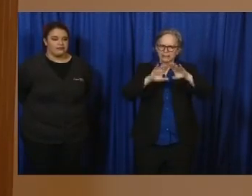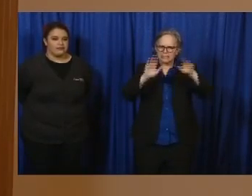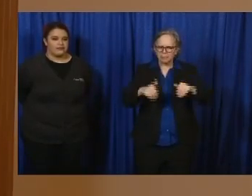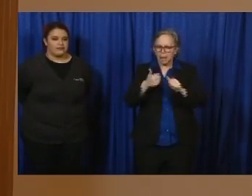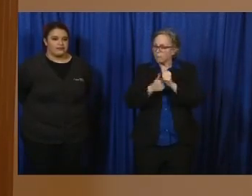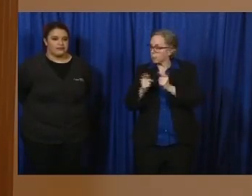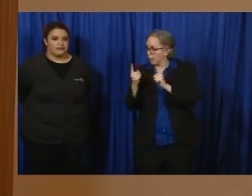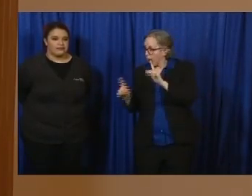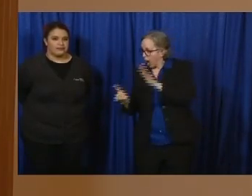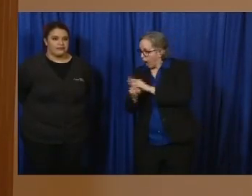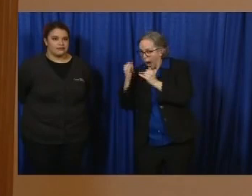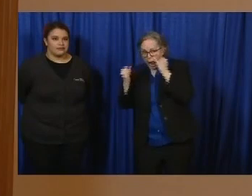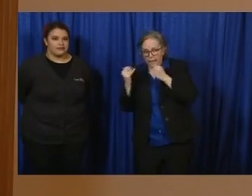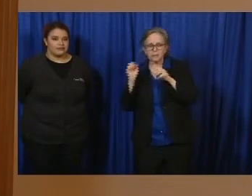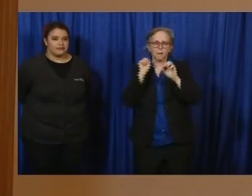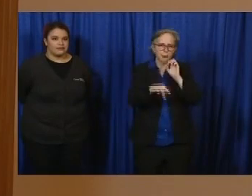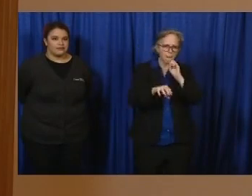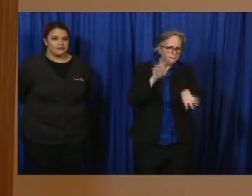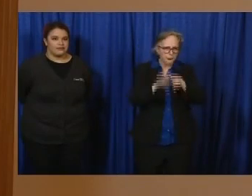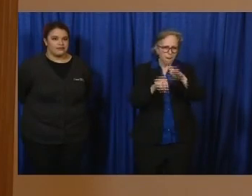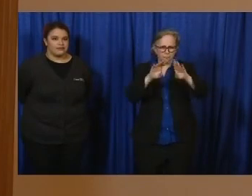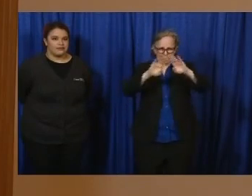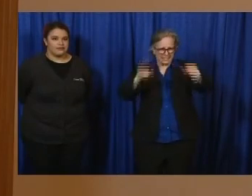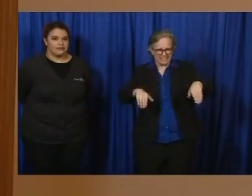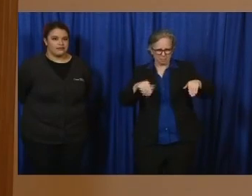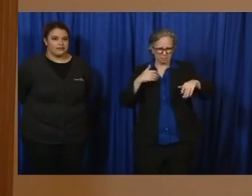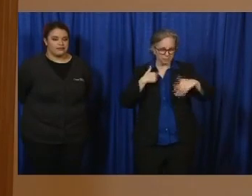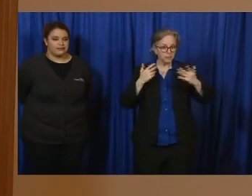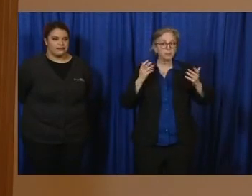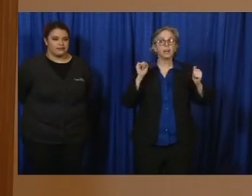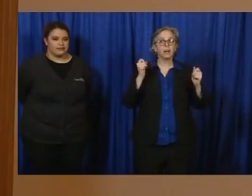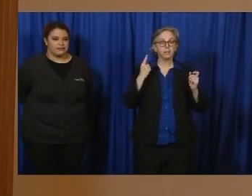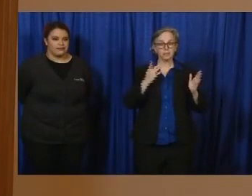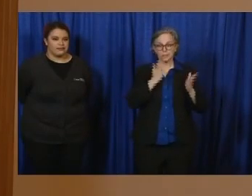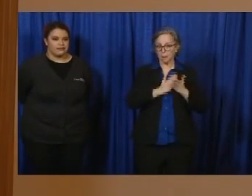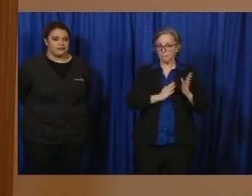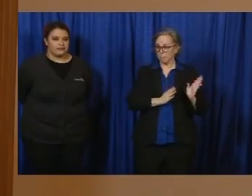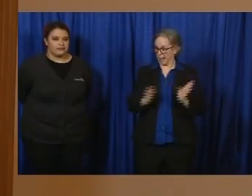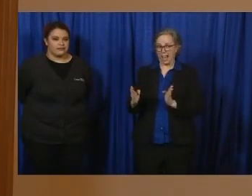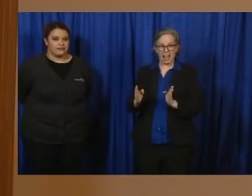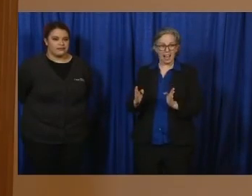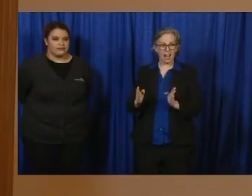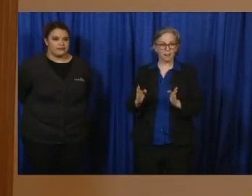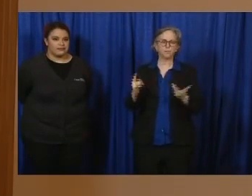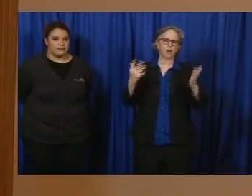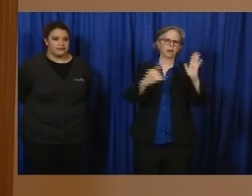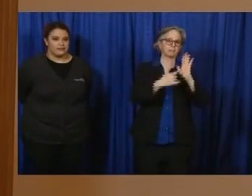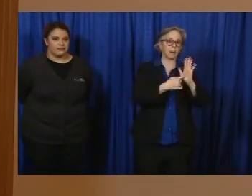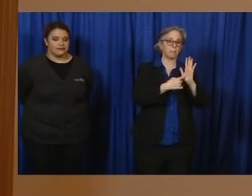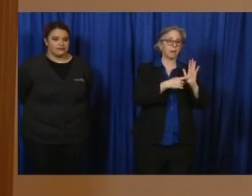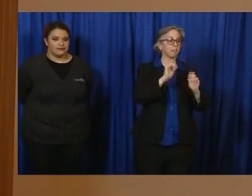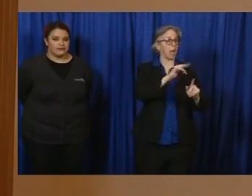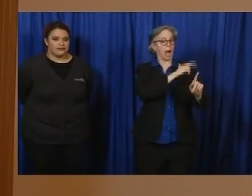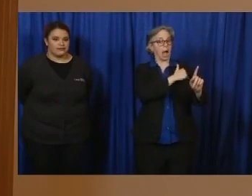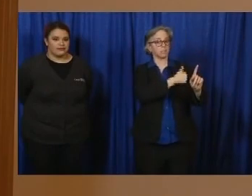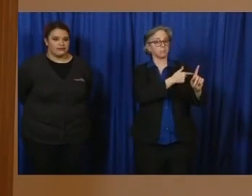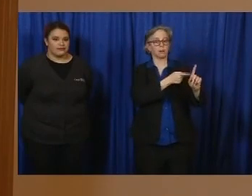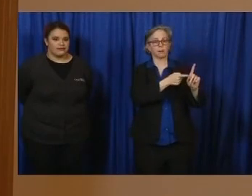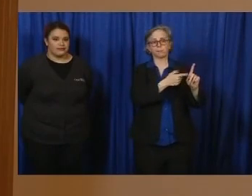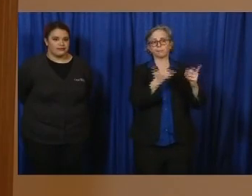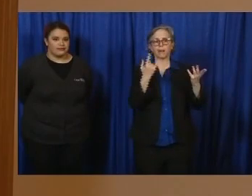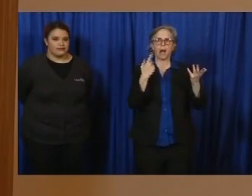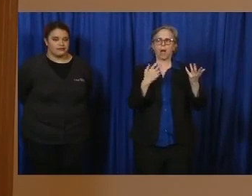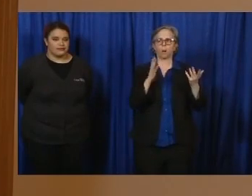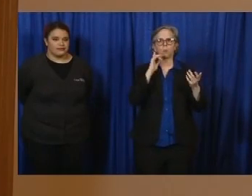those plans include things like, this hospital is going to now become the designated real